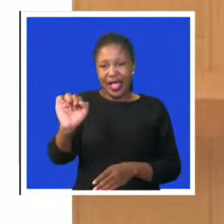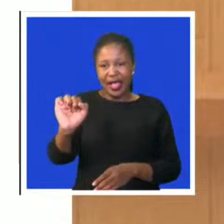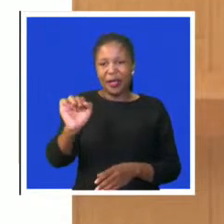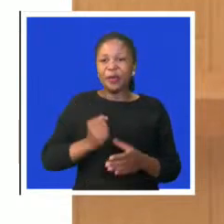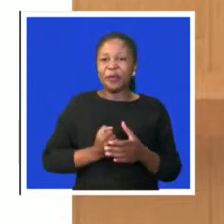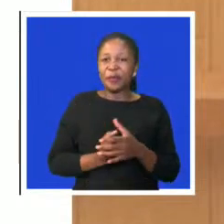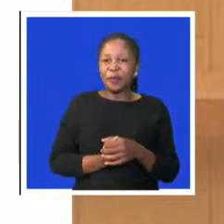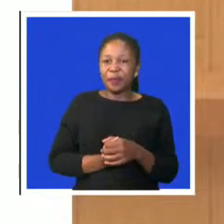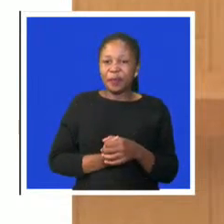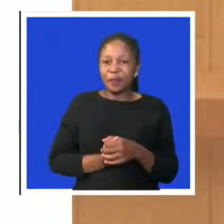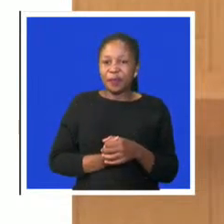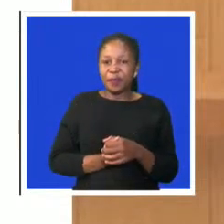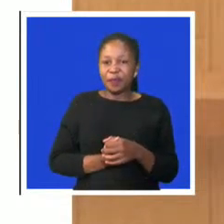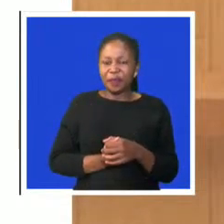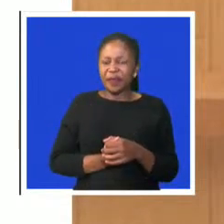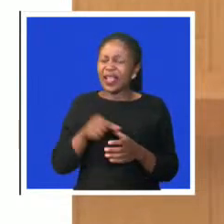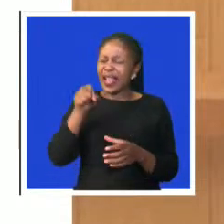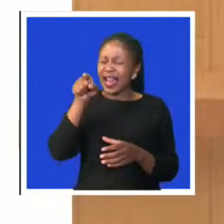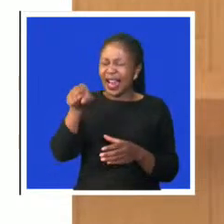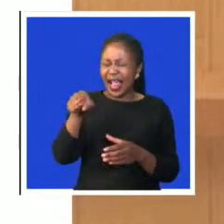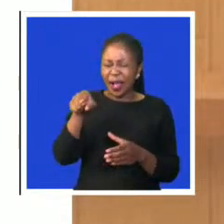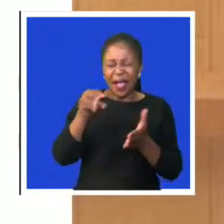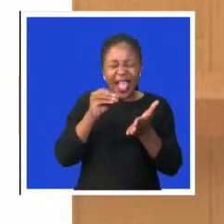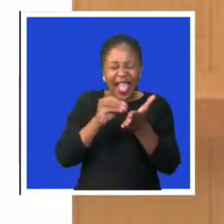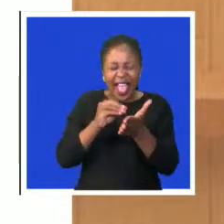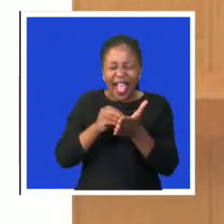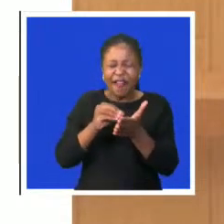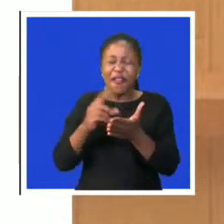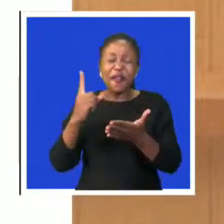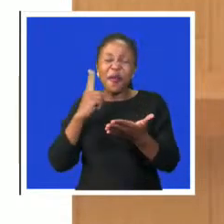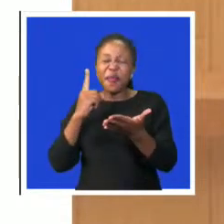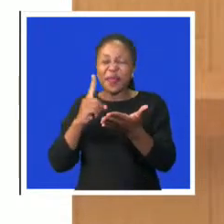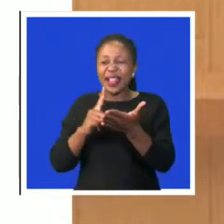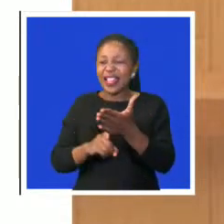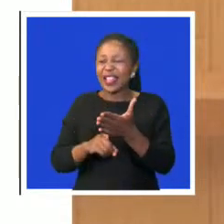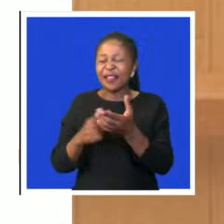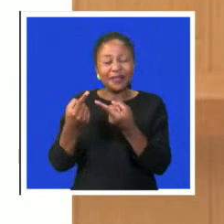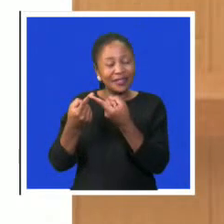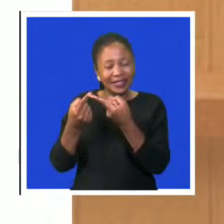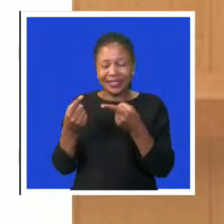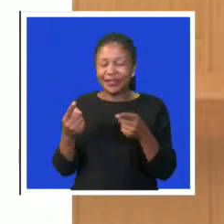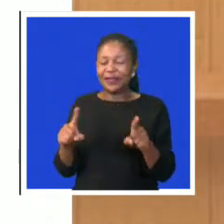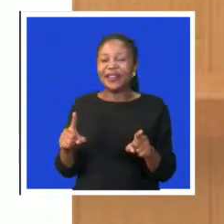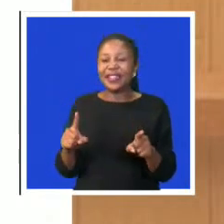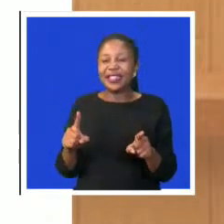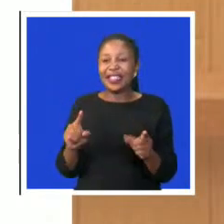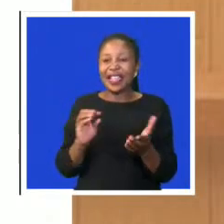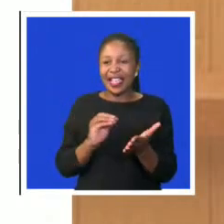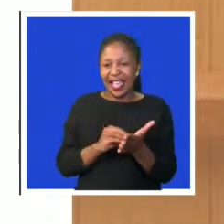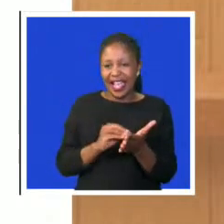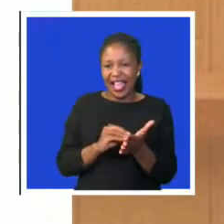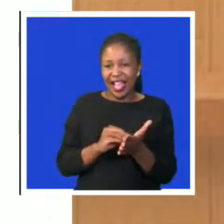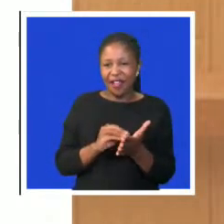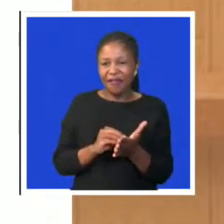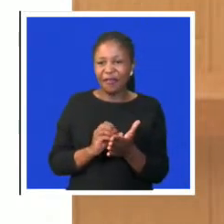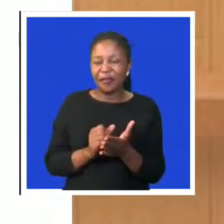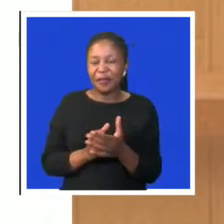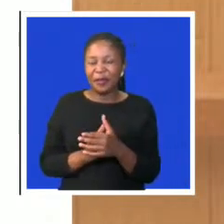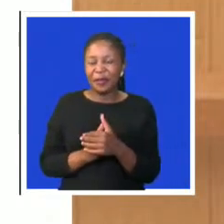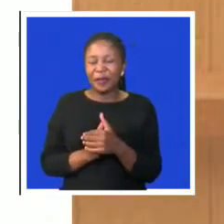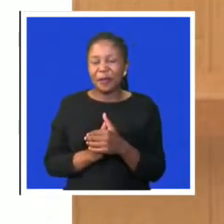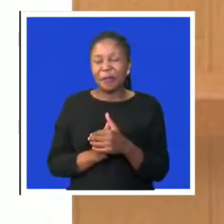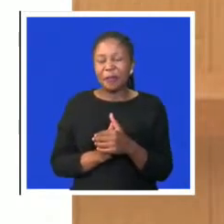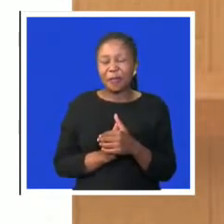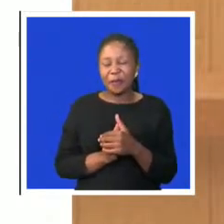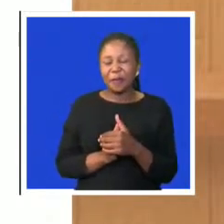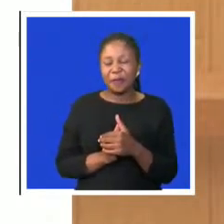at some of the beliefs of the zealots. First, dear Lena, we're going to say that the Zealots